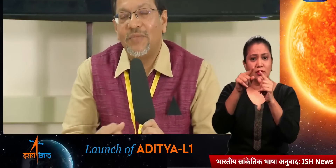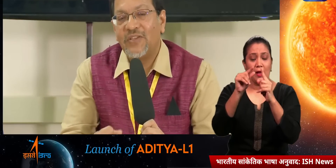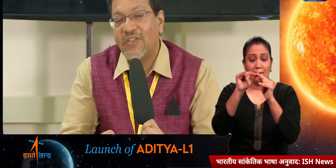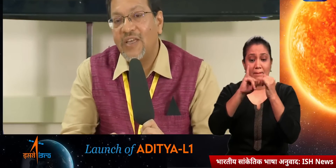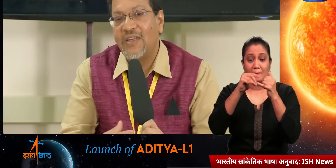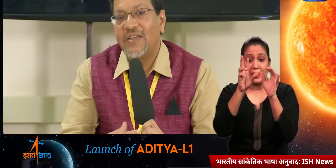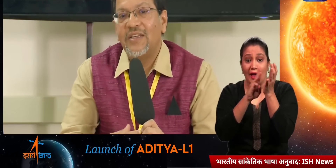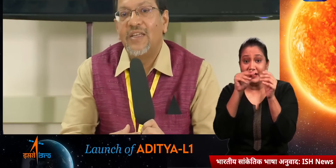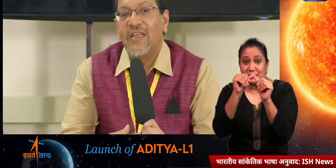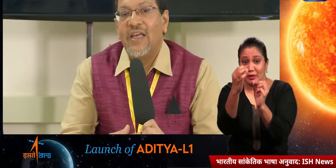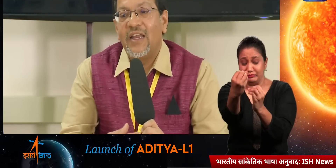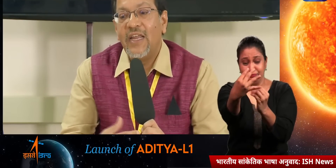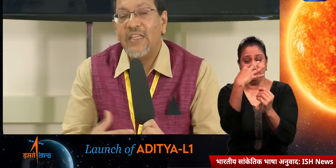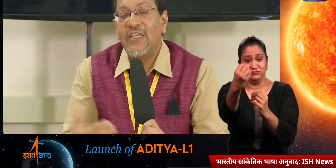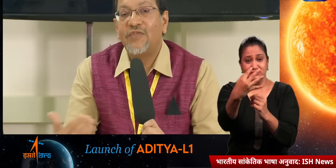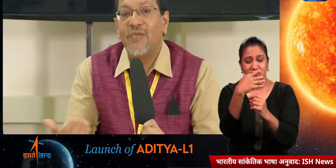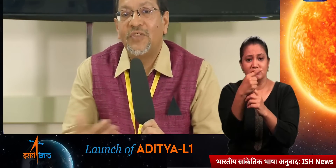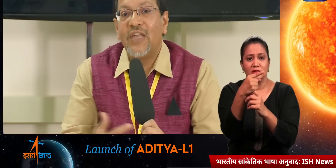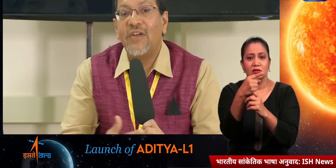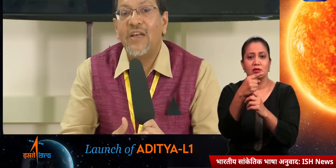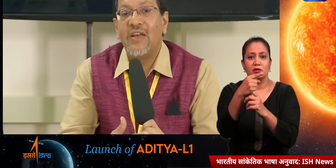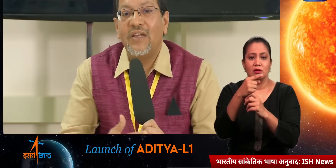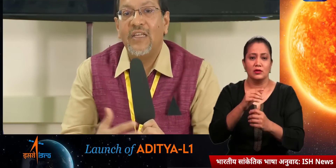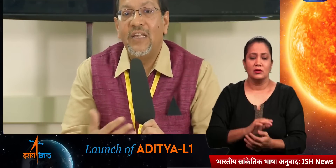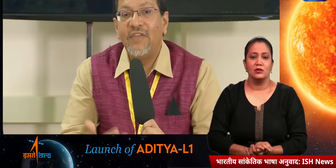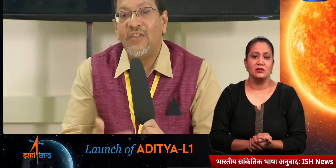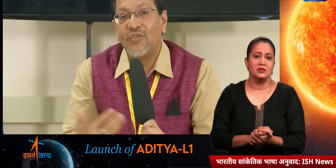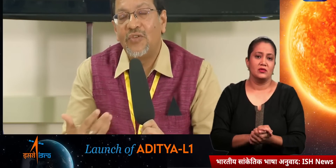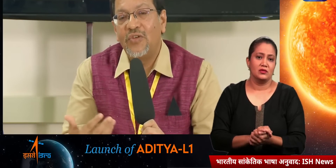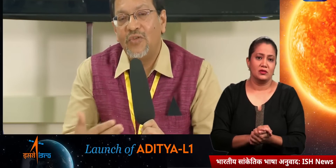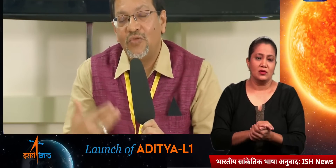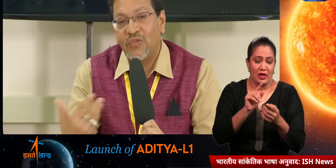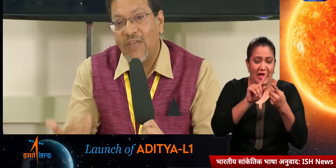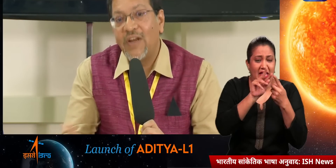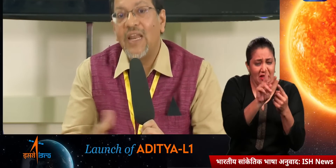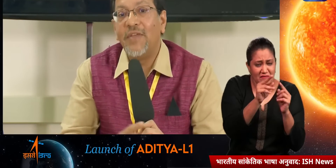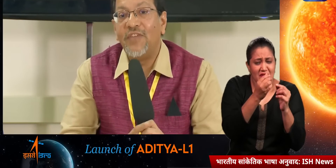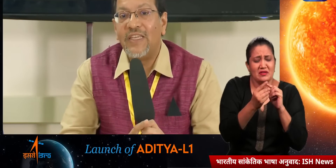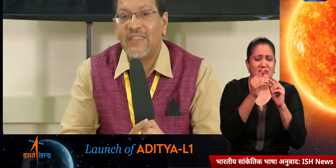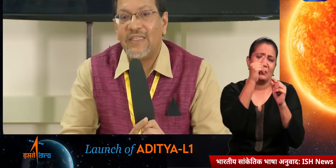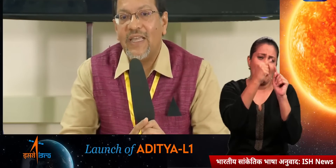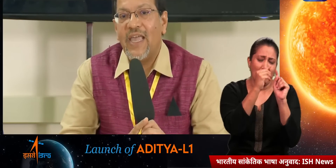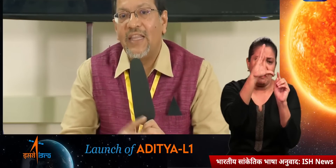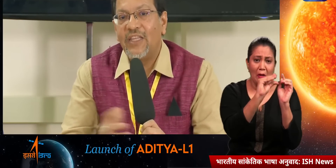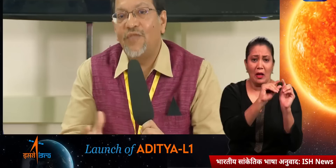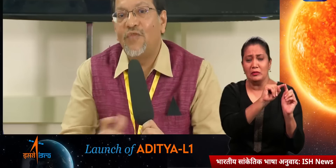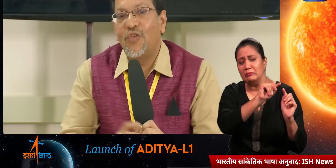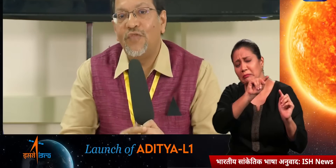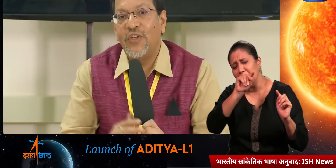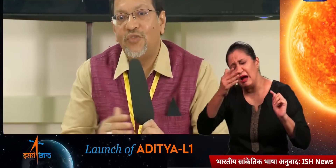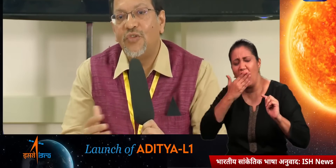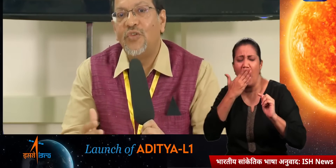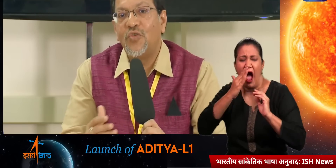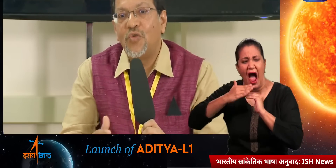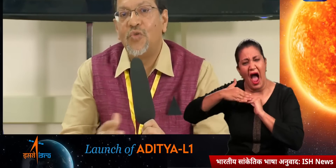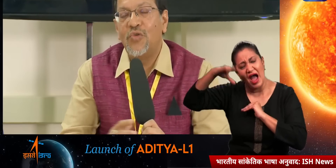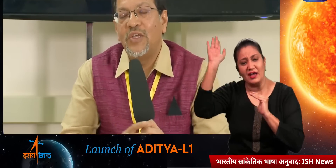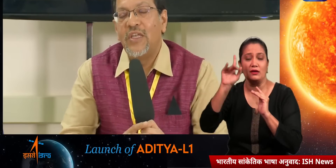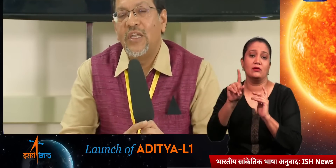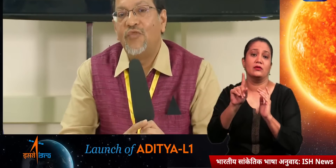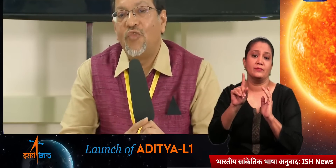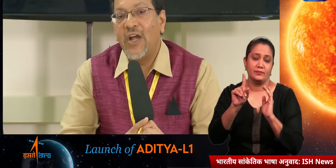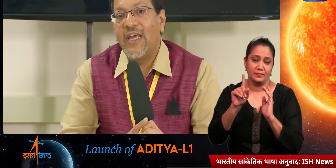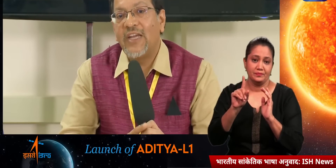coming out from the sun ranges from several EVs to several MeVs. And therefore, we should